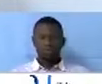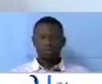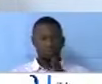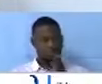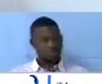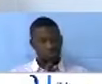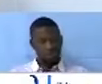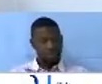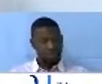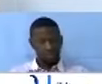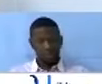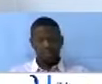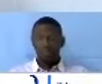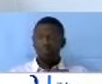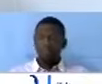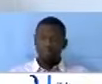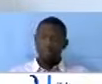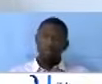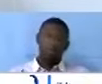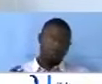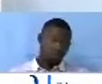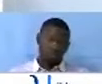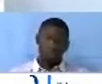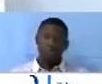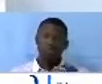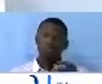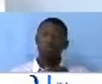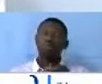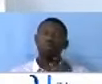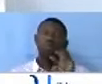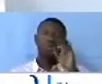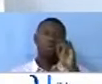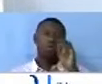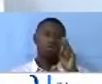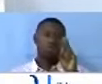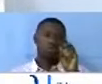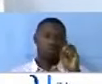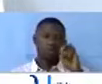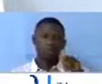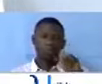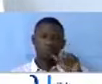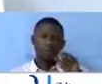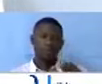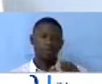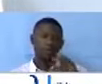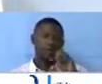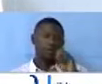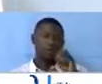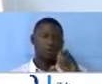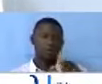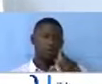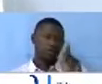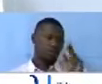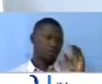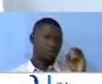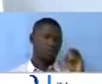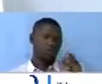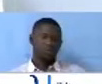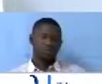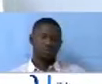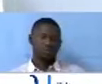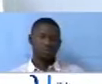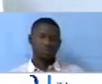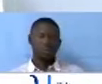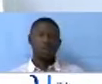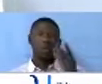Complaint to Mr. Usman Sonko. That is certain. Awadna Luluchi Usman Sonko. When you complained,